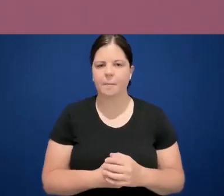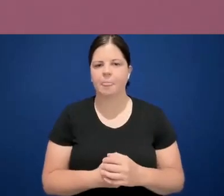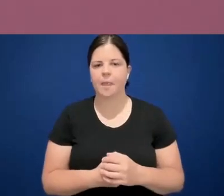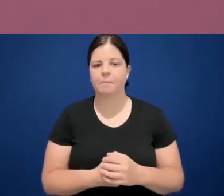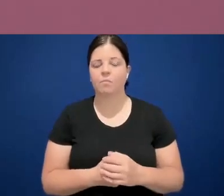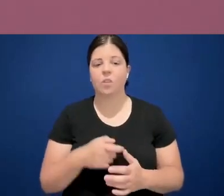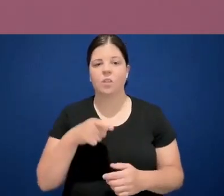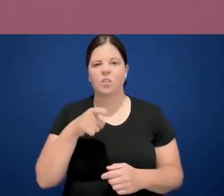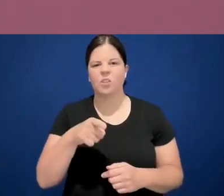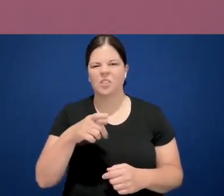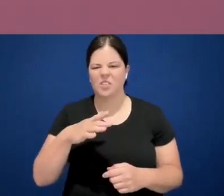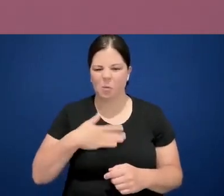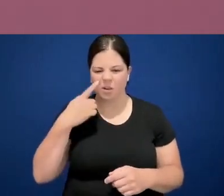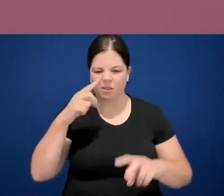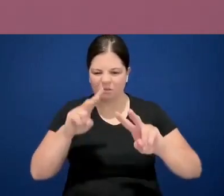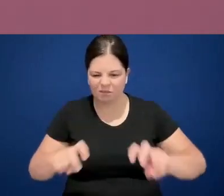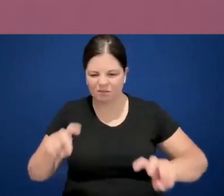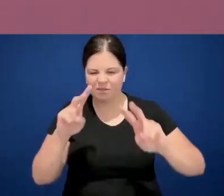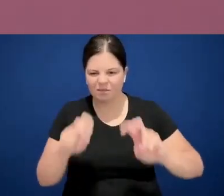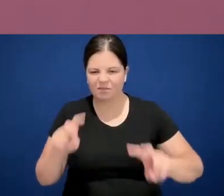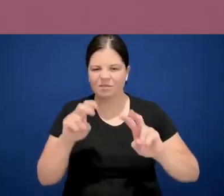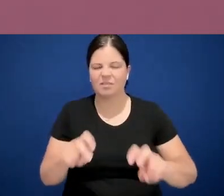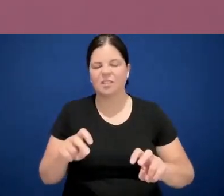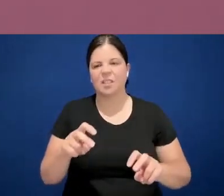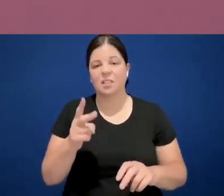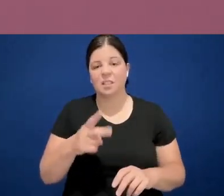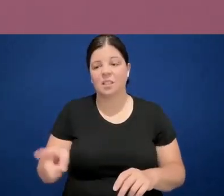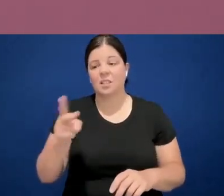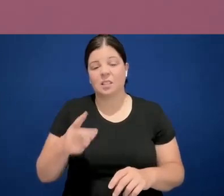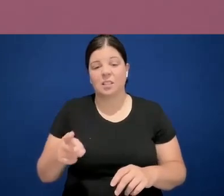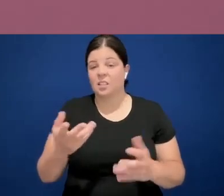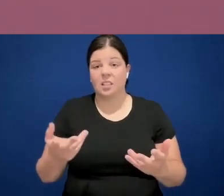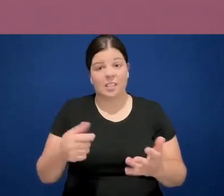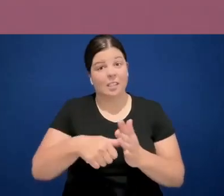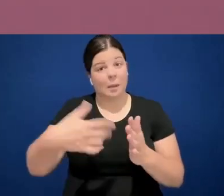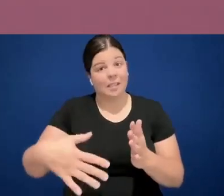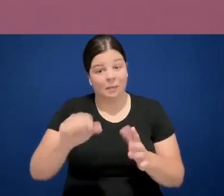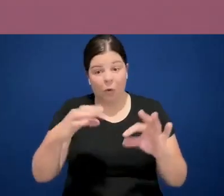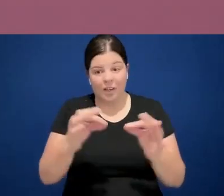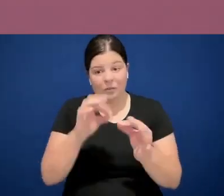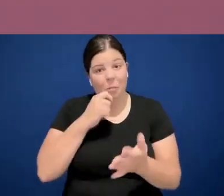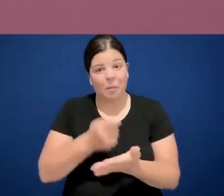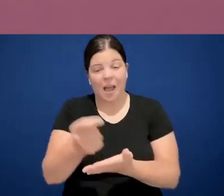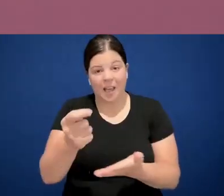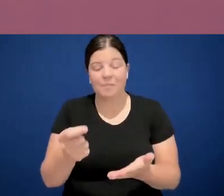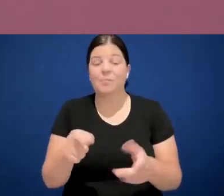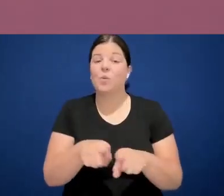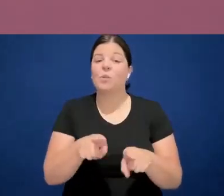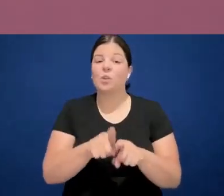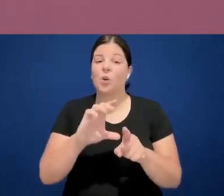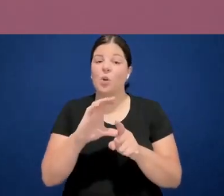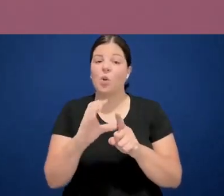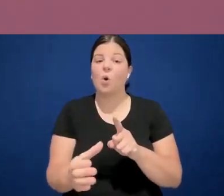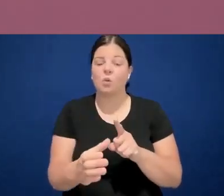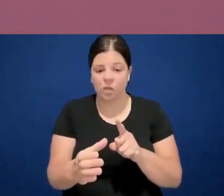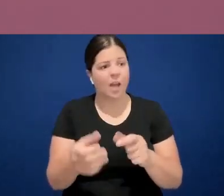continually investigating allegations of corruption. It gets very expensive for your organisation. Culture reduces the likelihood of